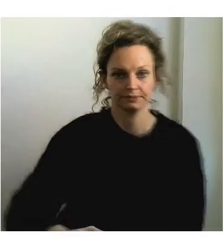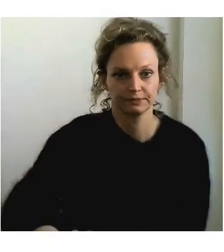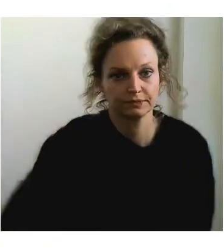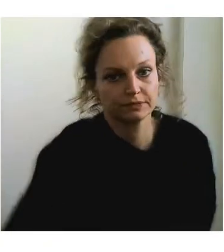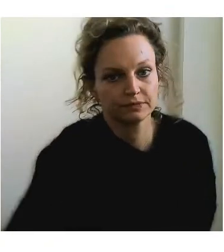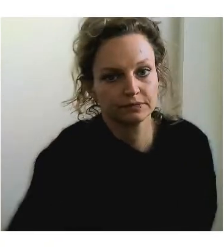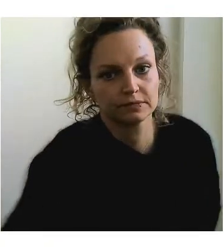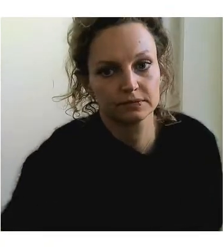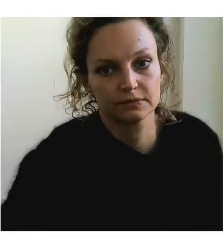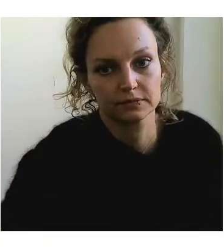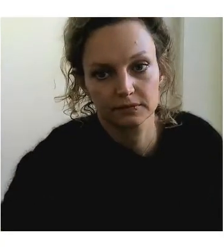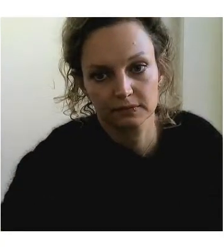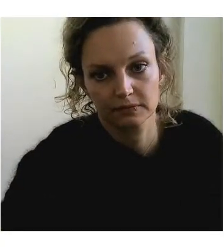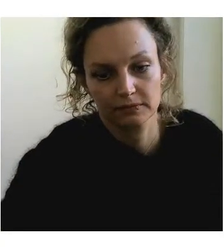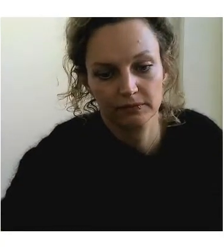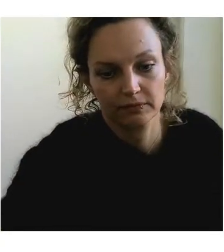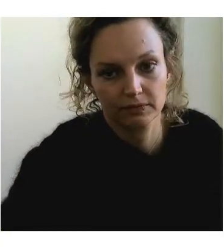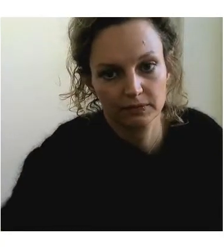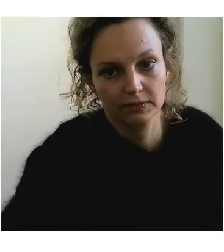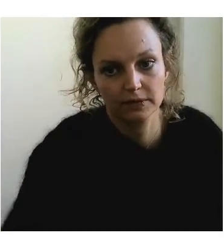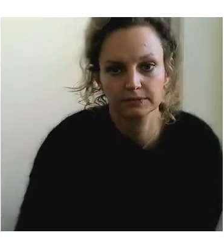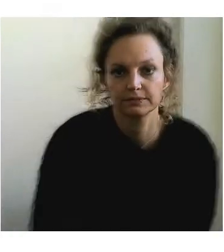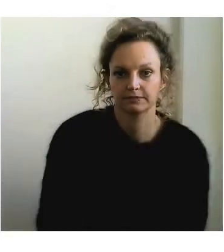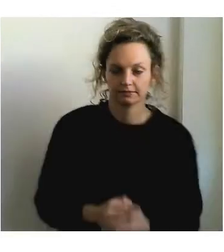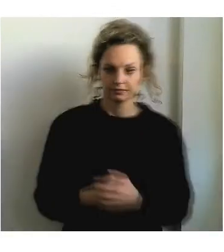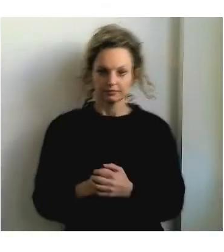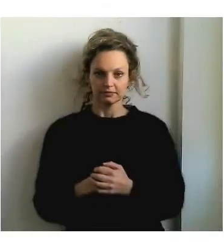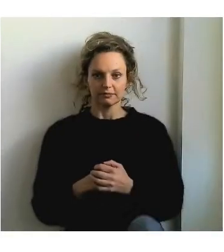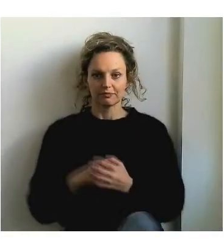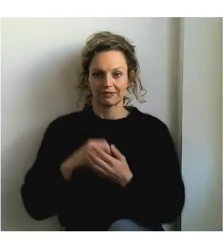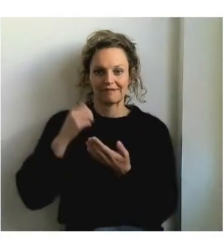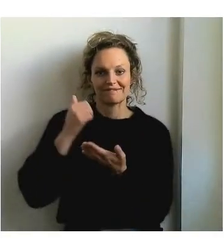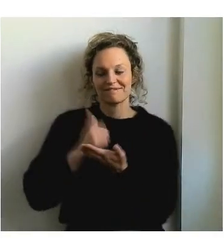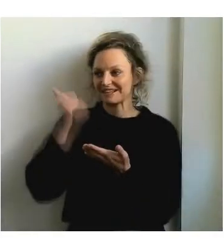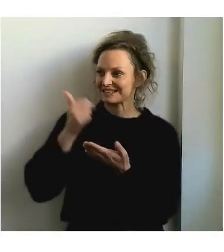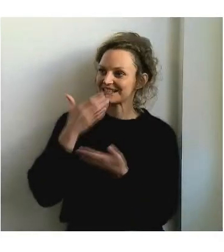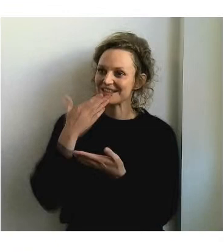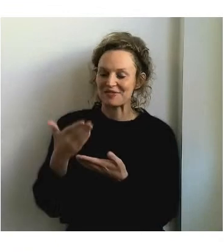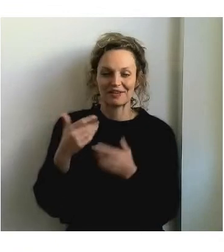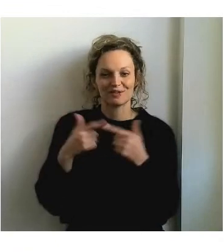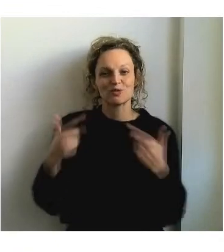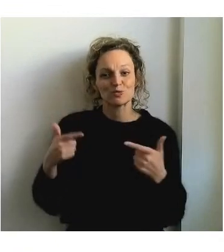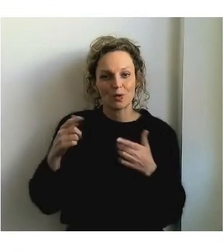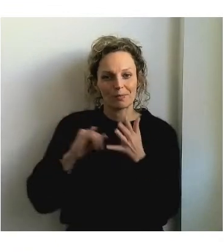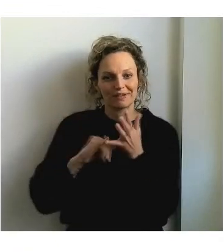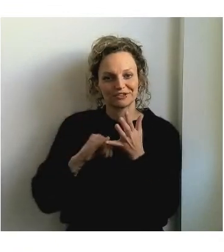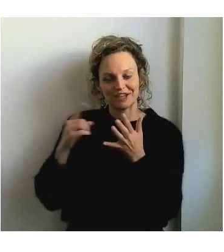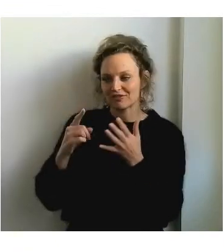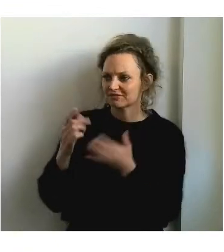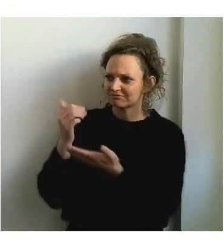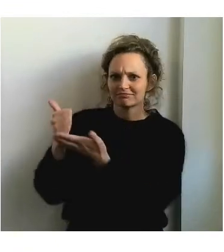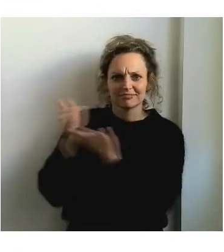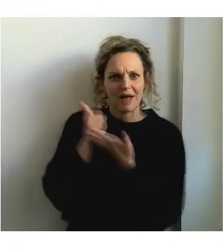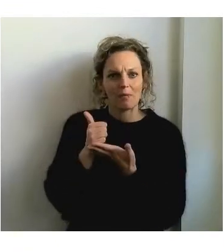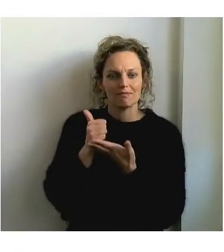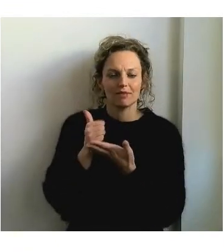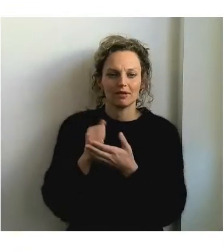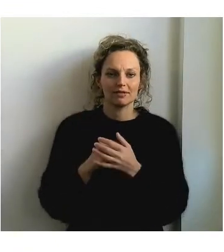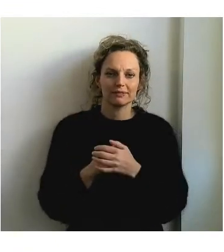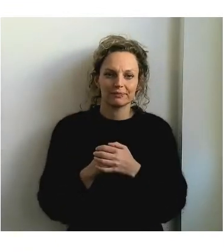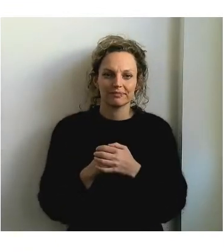That's brilliant. Thank you so much, Shanna. That was really, really helpful. Just brilliant, really, to see that you